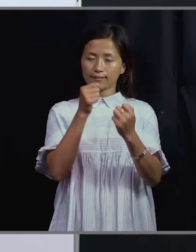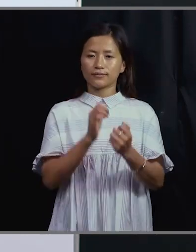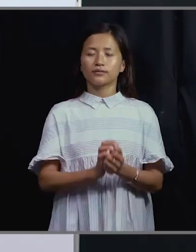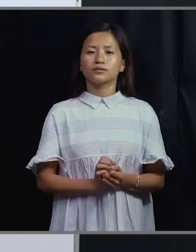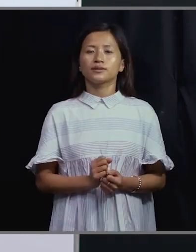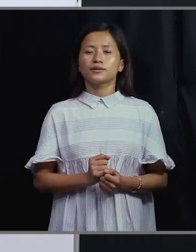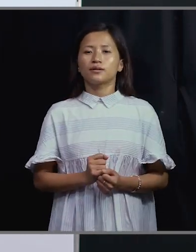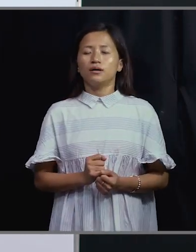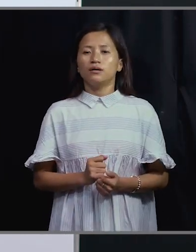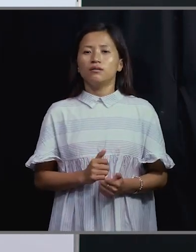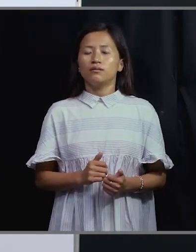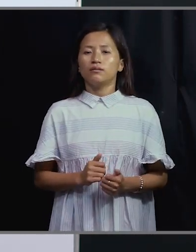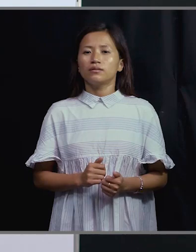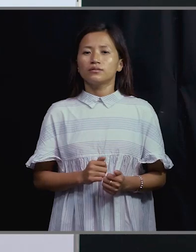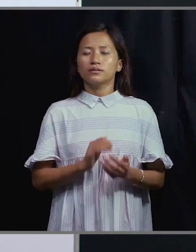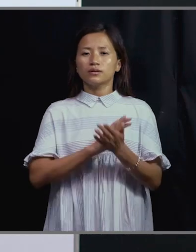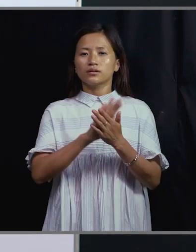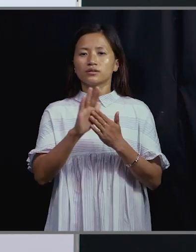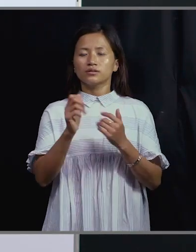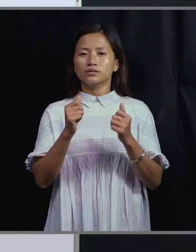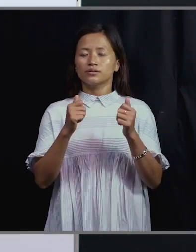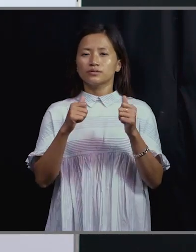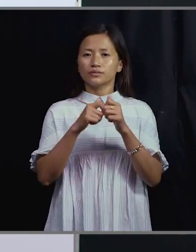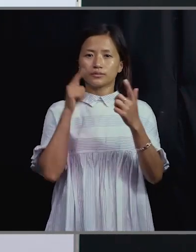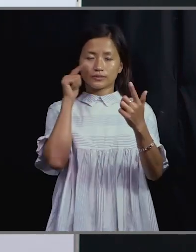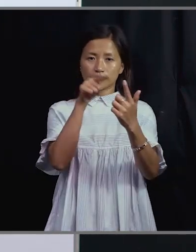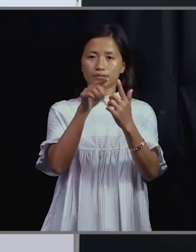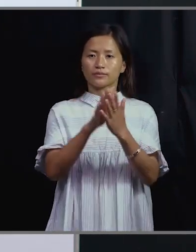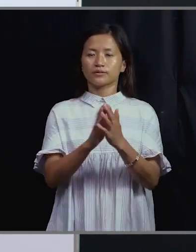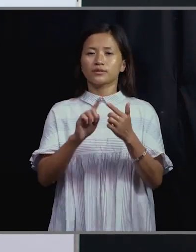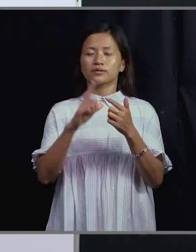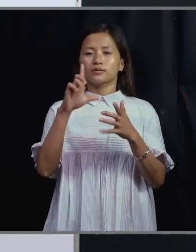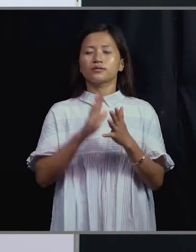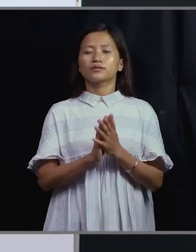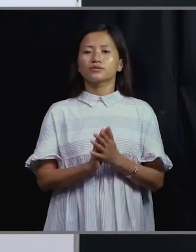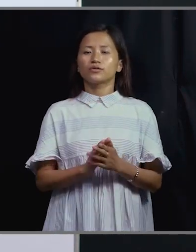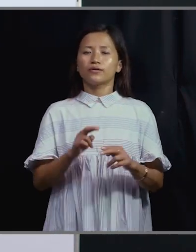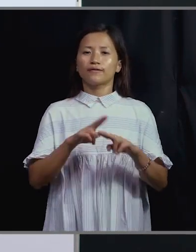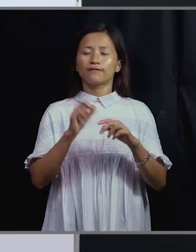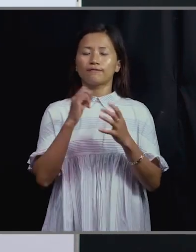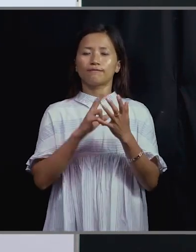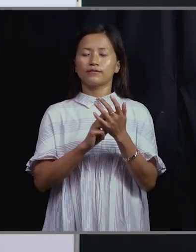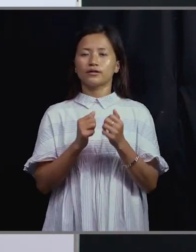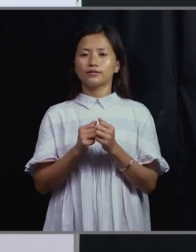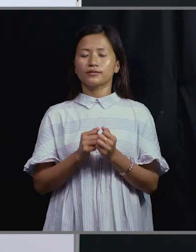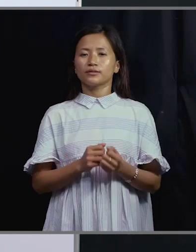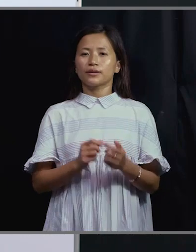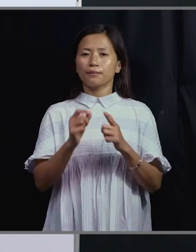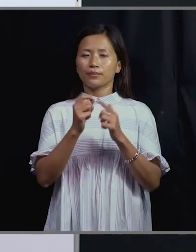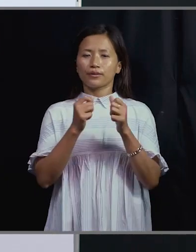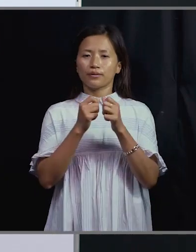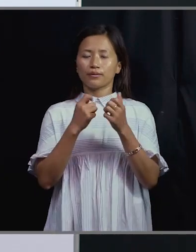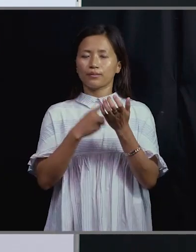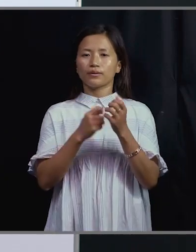So the halogen atom will direct the incoming electrophile to ortho and para